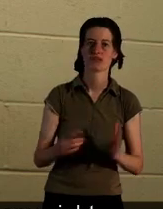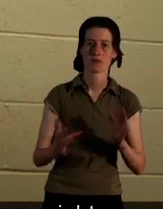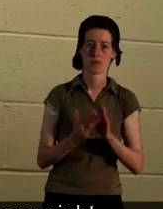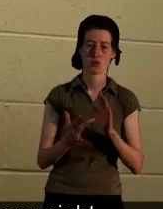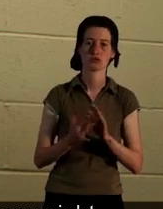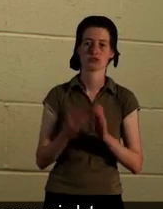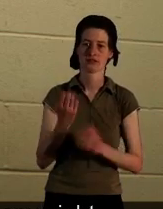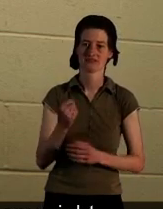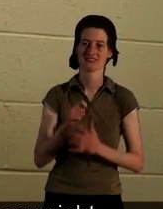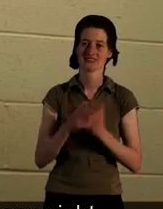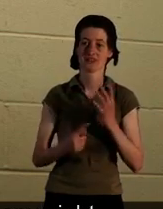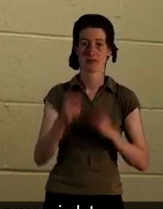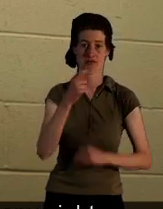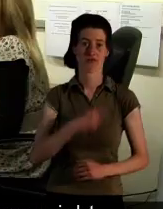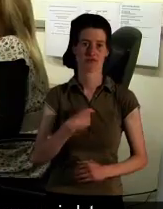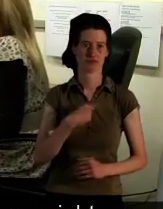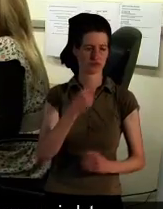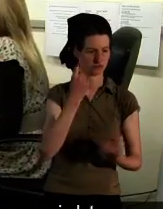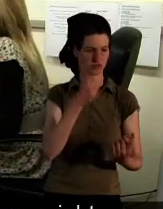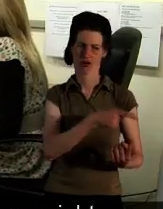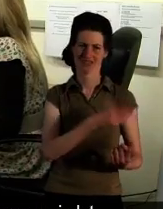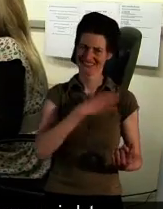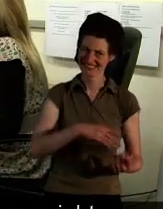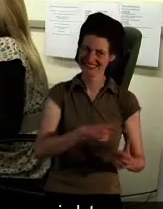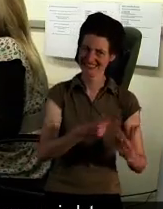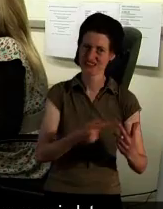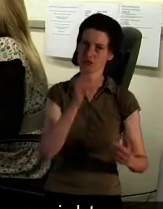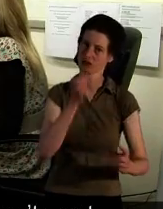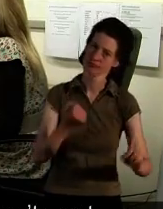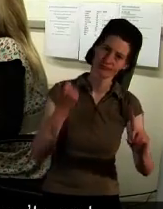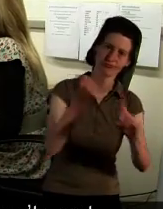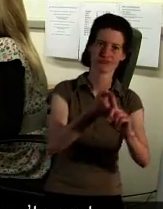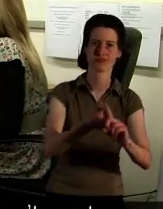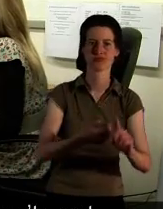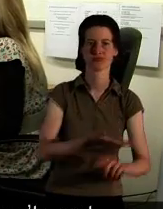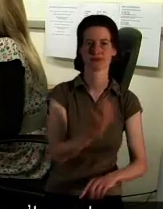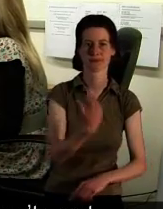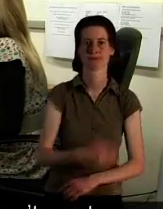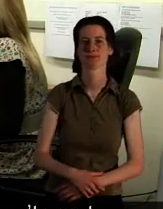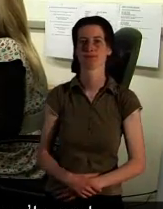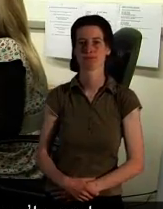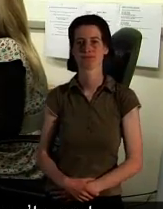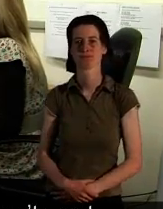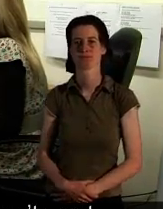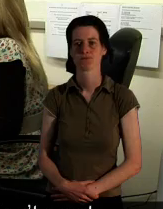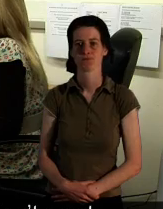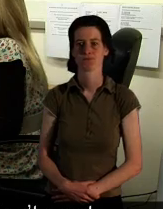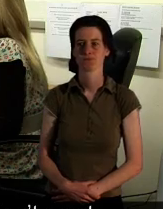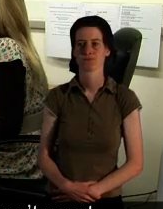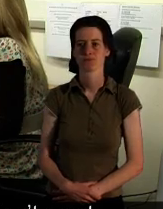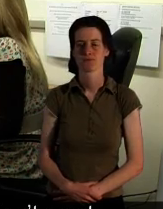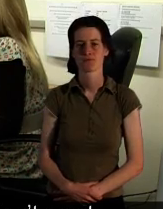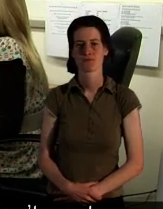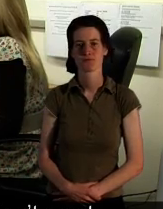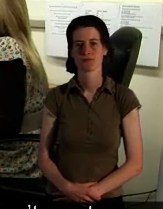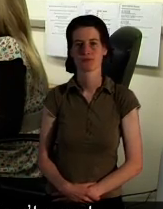who wasn't getting any night care because she'd got to the point where they don't fight back because they don't want to